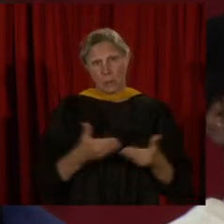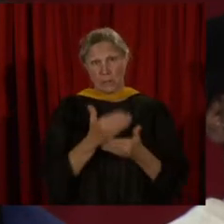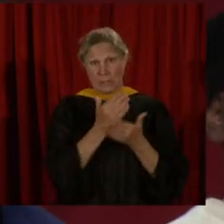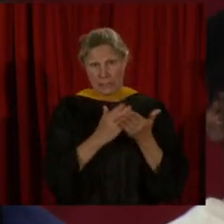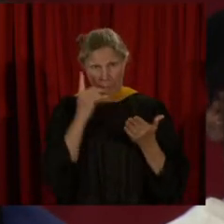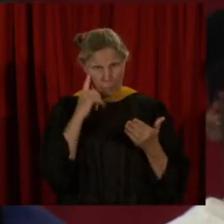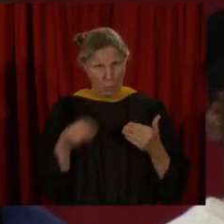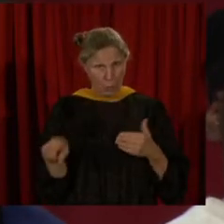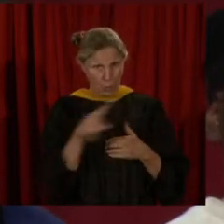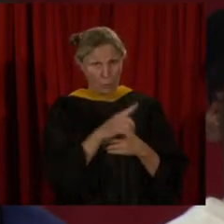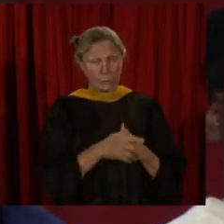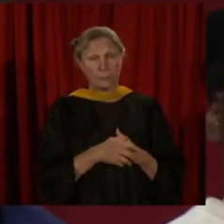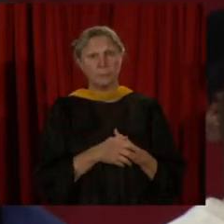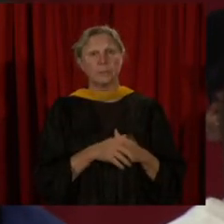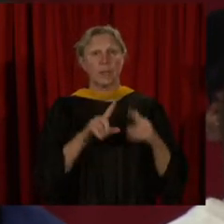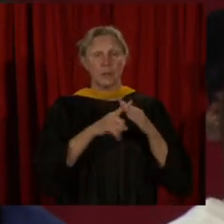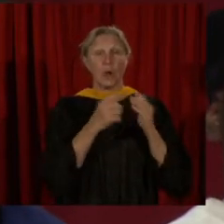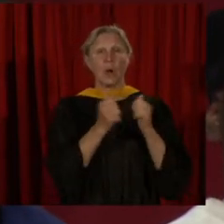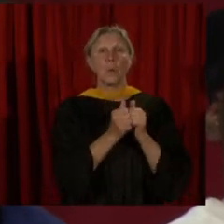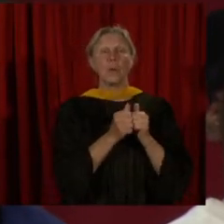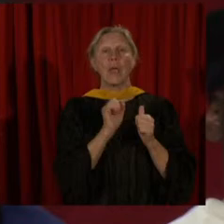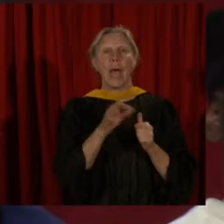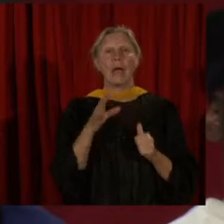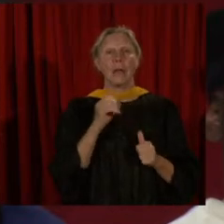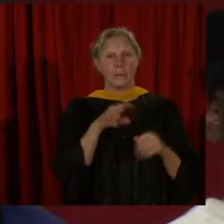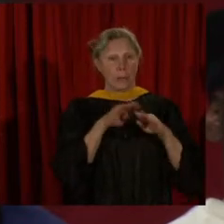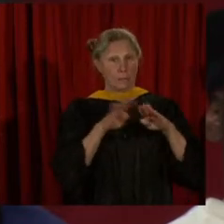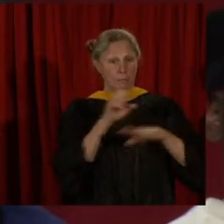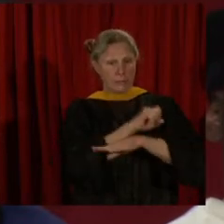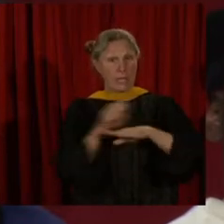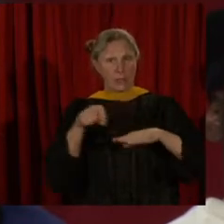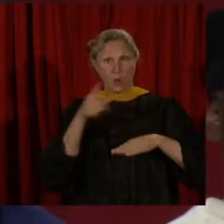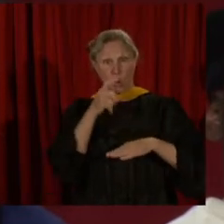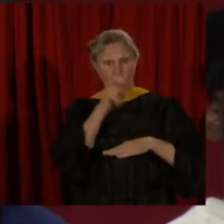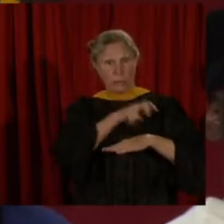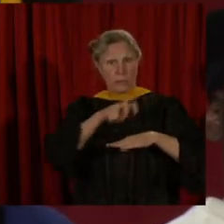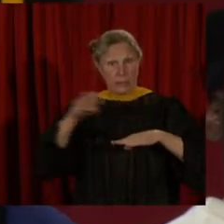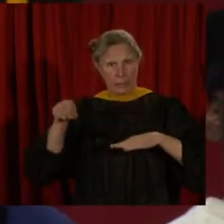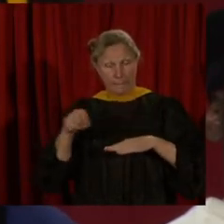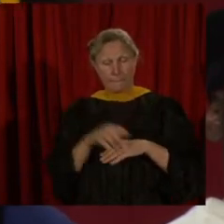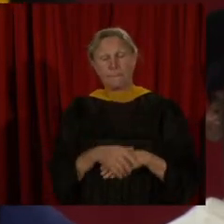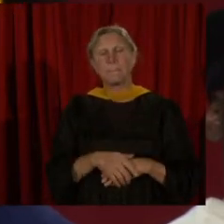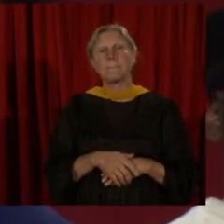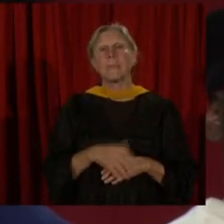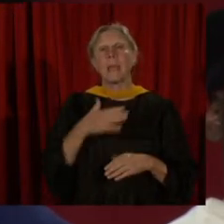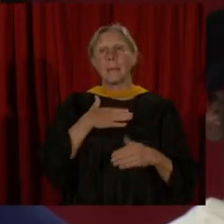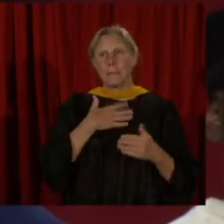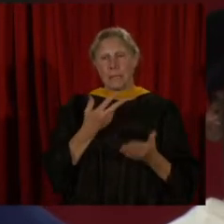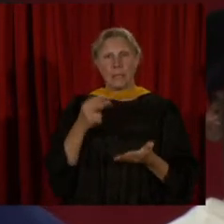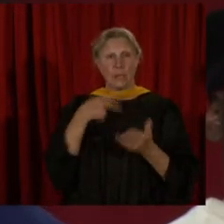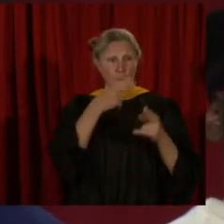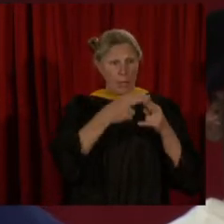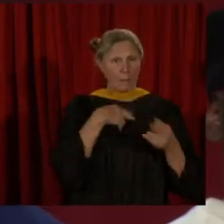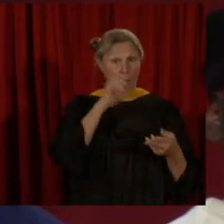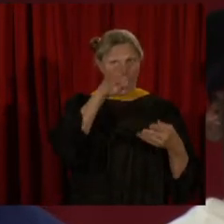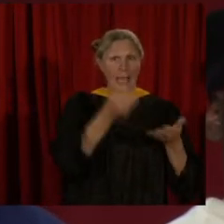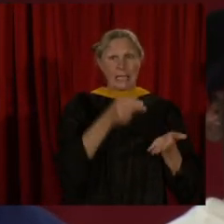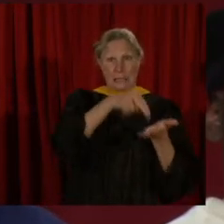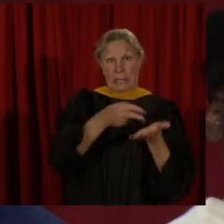to you, beginning with the members of the Platform Party. Platform Party, please stand when I call your